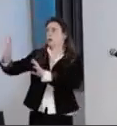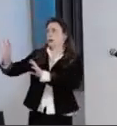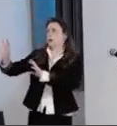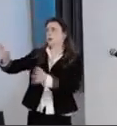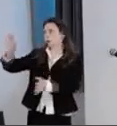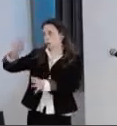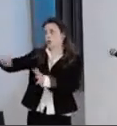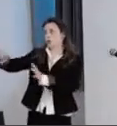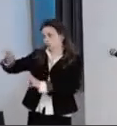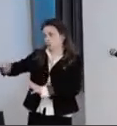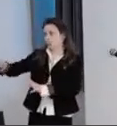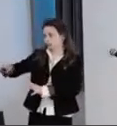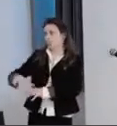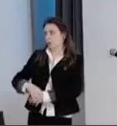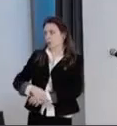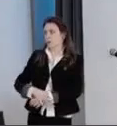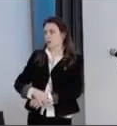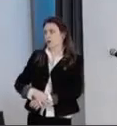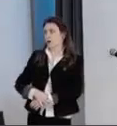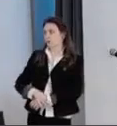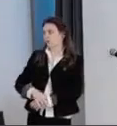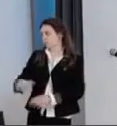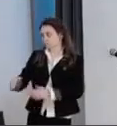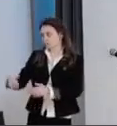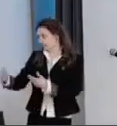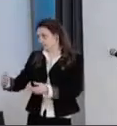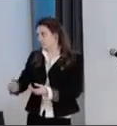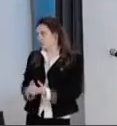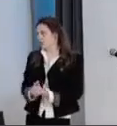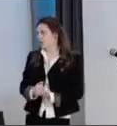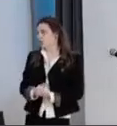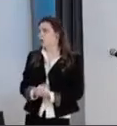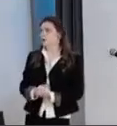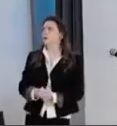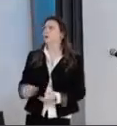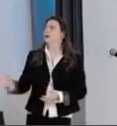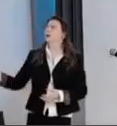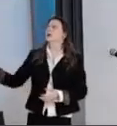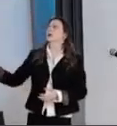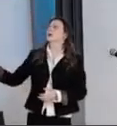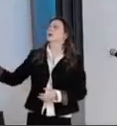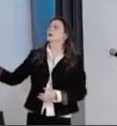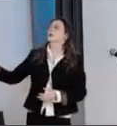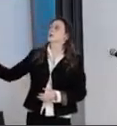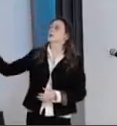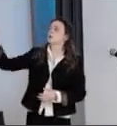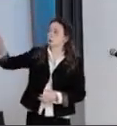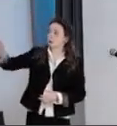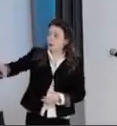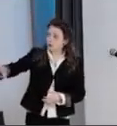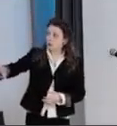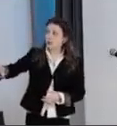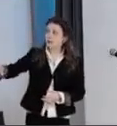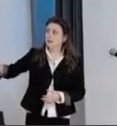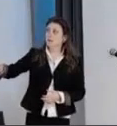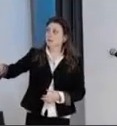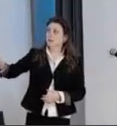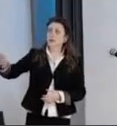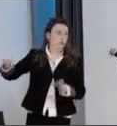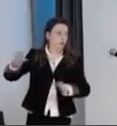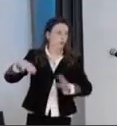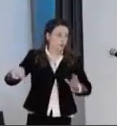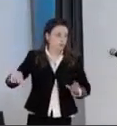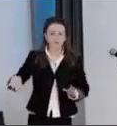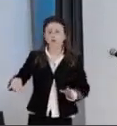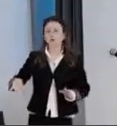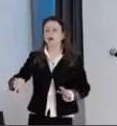in two domains about which I'm going to focus in due course. In the domain of natural kinds,